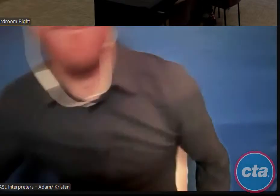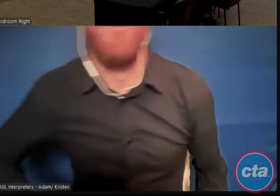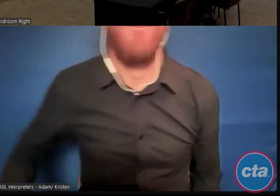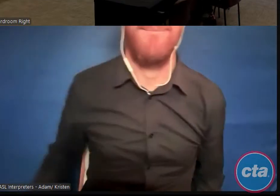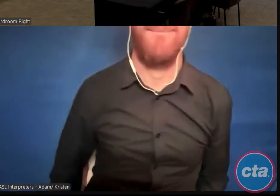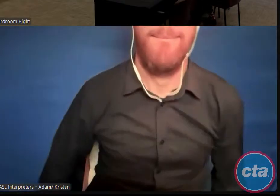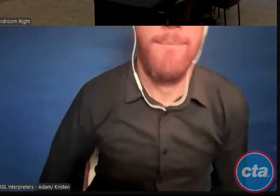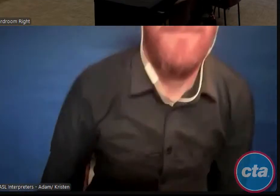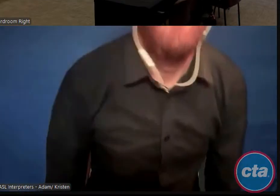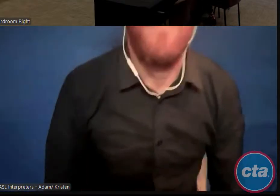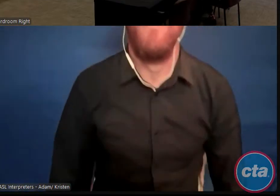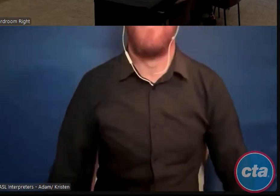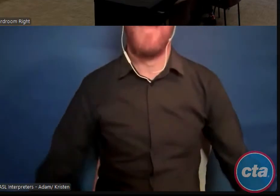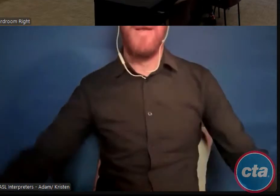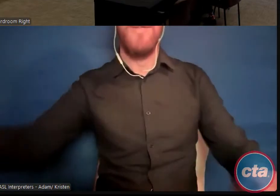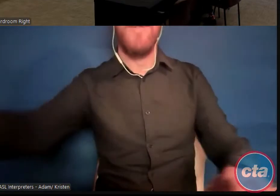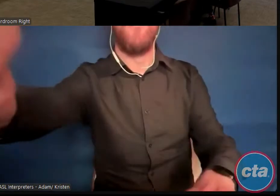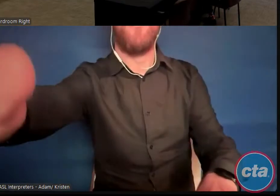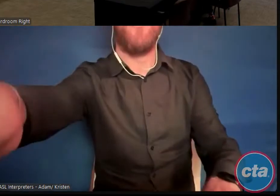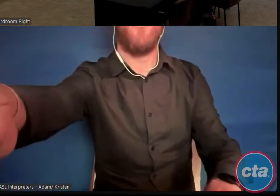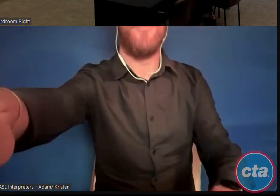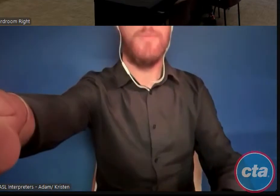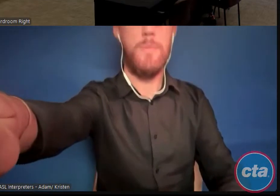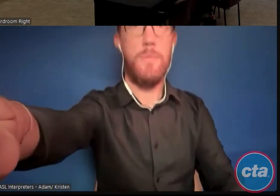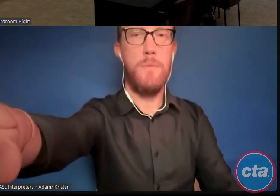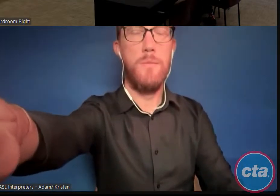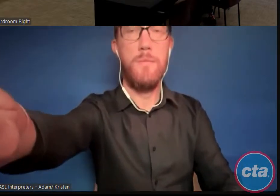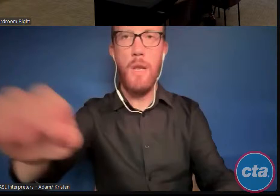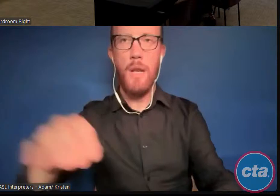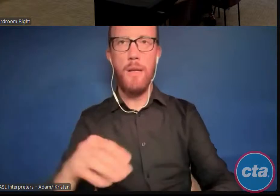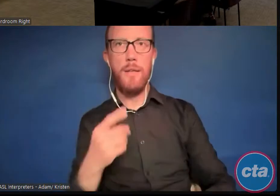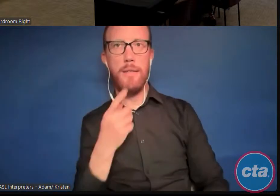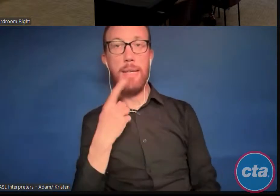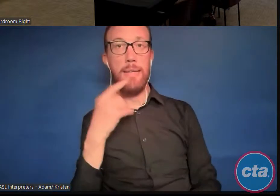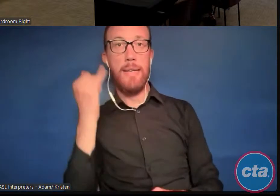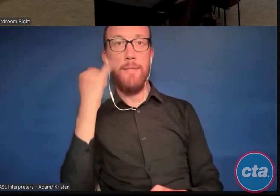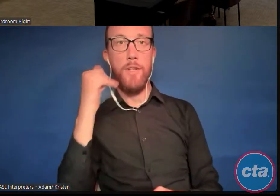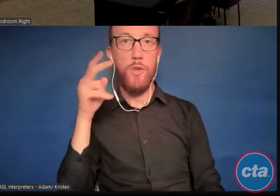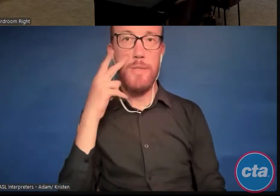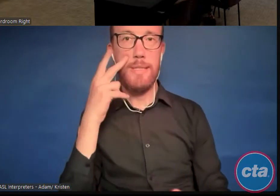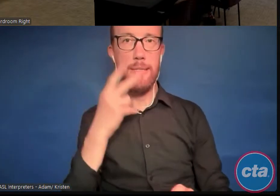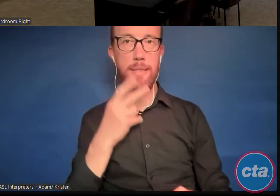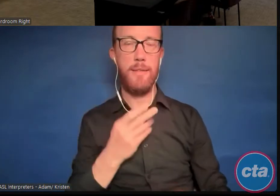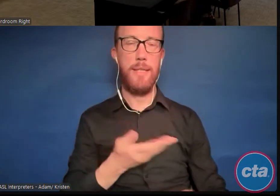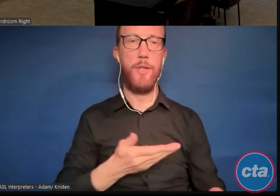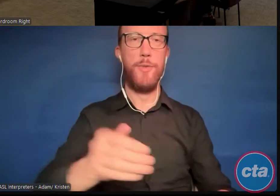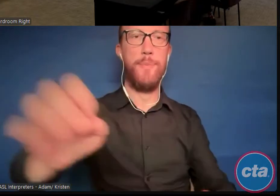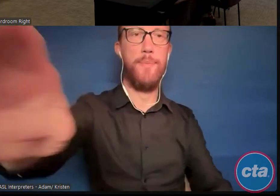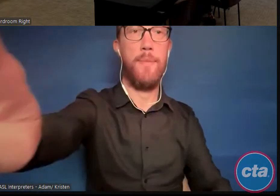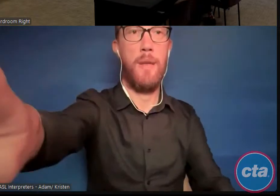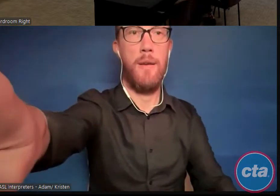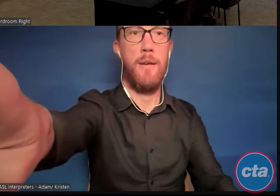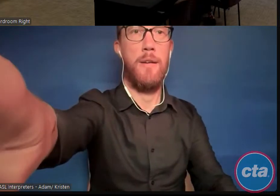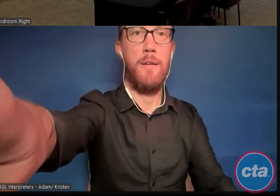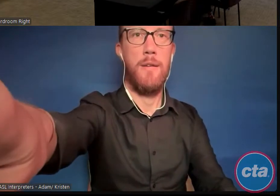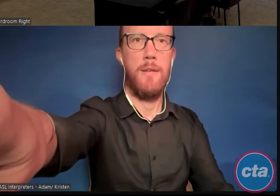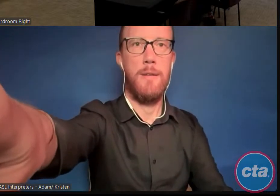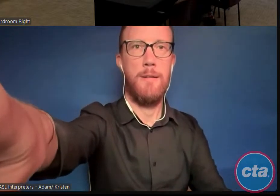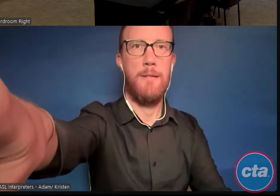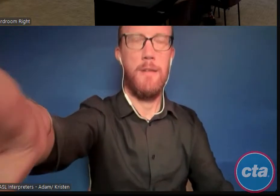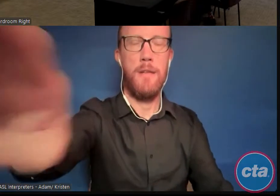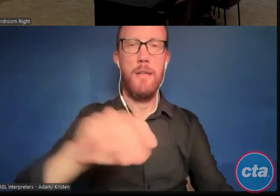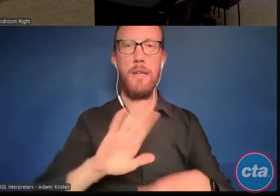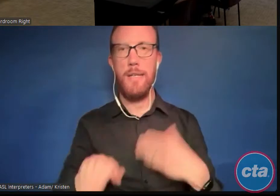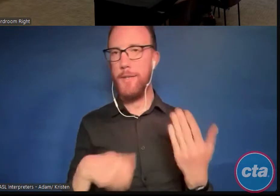Yeah, Okay. if you look, like you see them here, right, that's all concrete. So it's all That's great. base, concrete Oh. bottom,